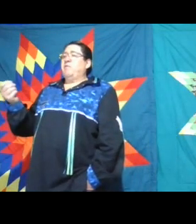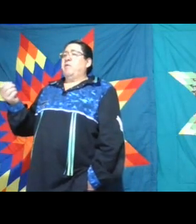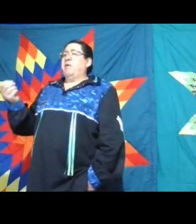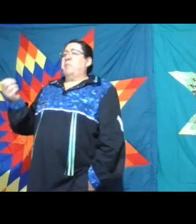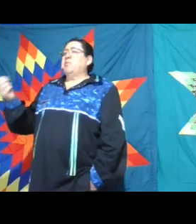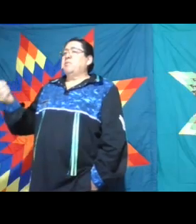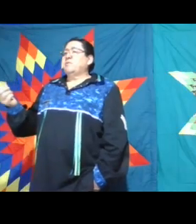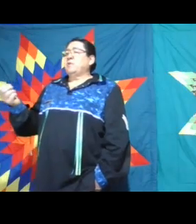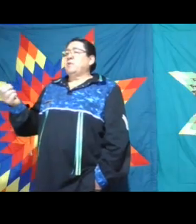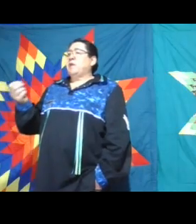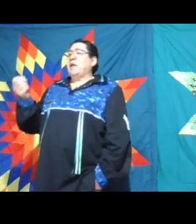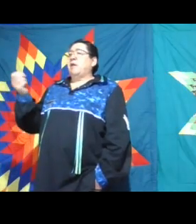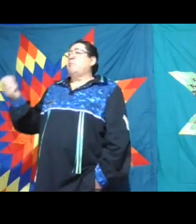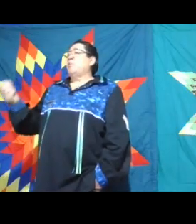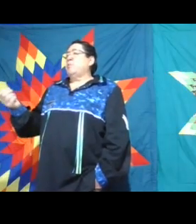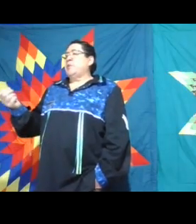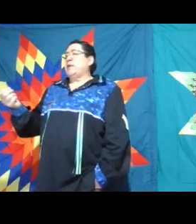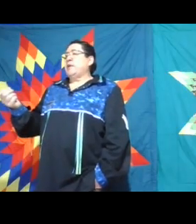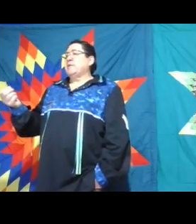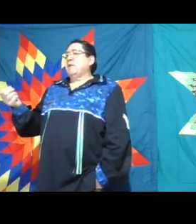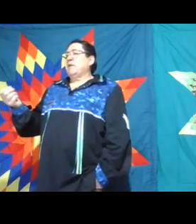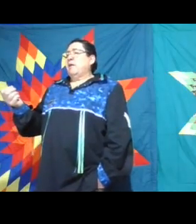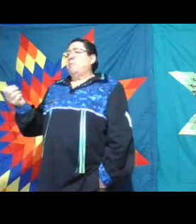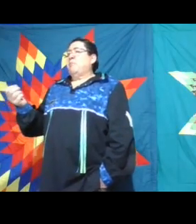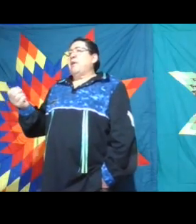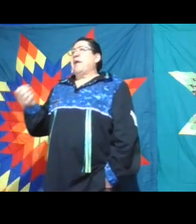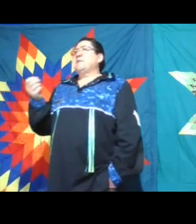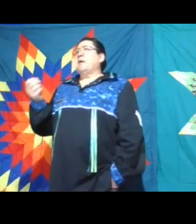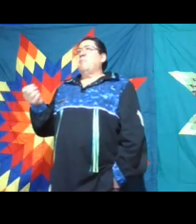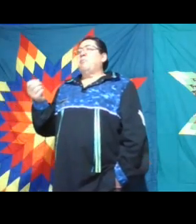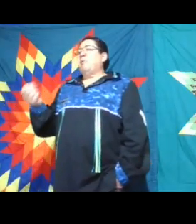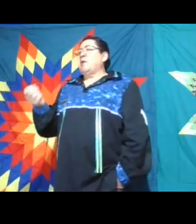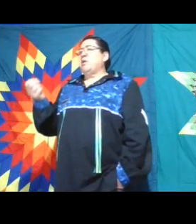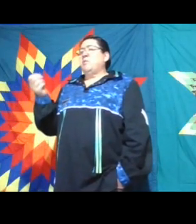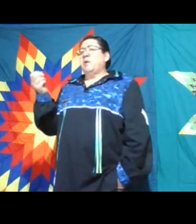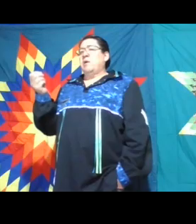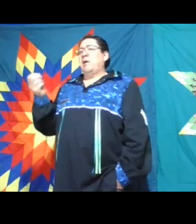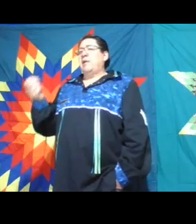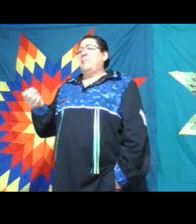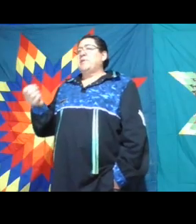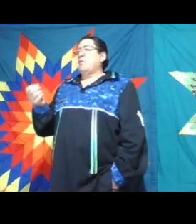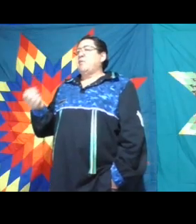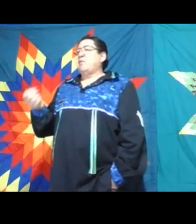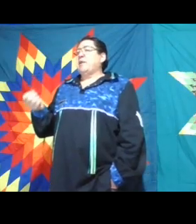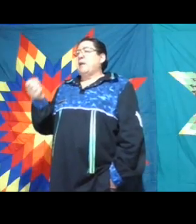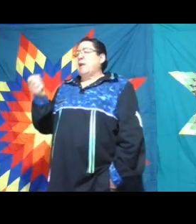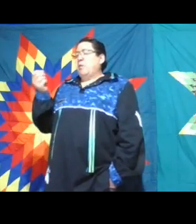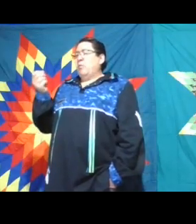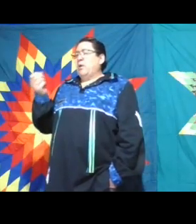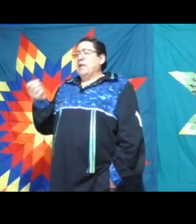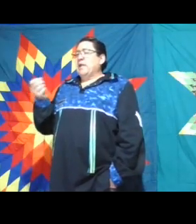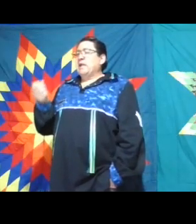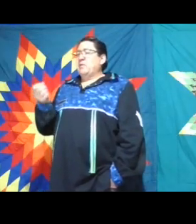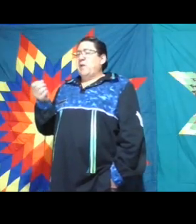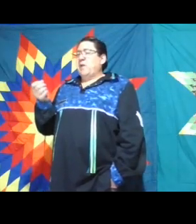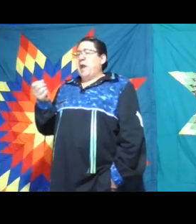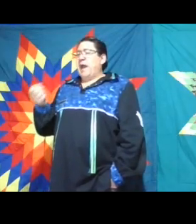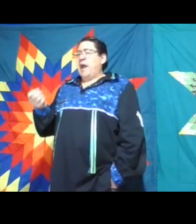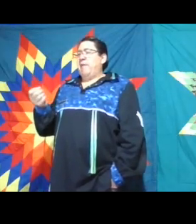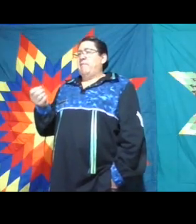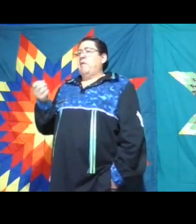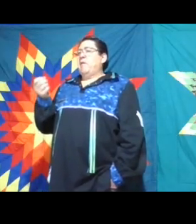management for approval to get on board with this. But at some point, you are 100% correct. We need